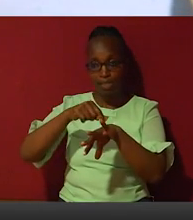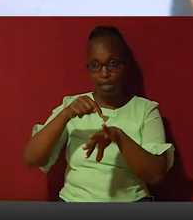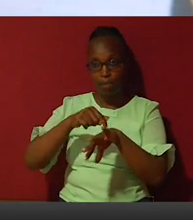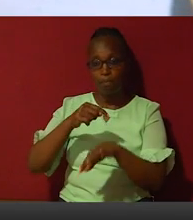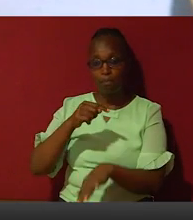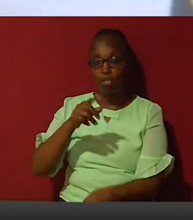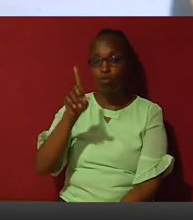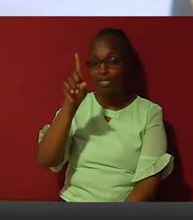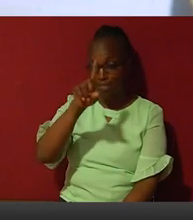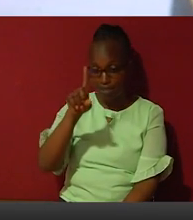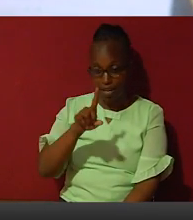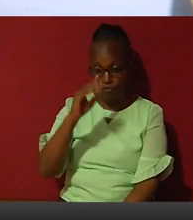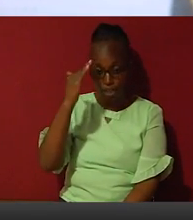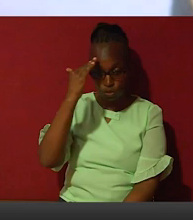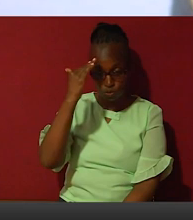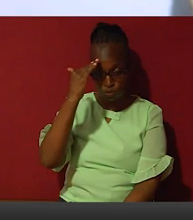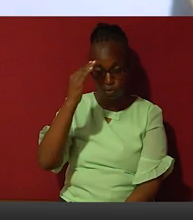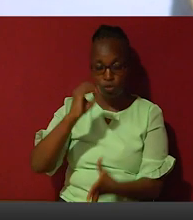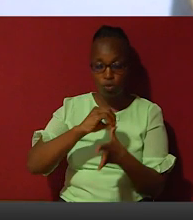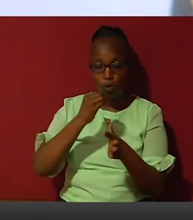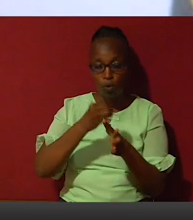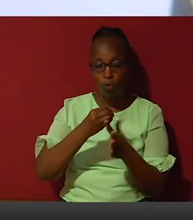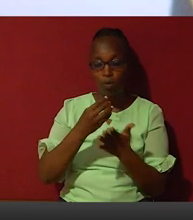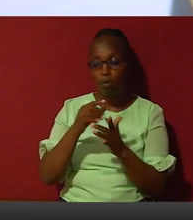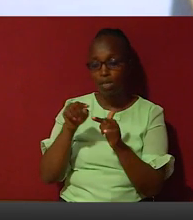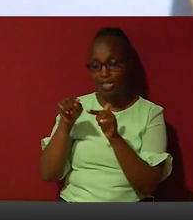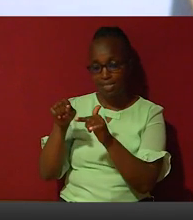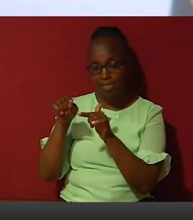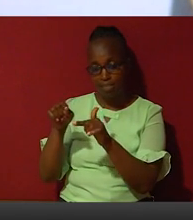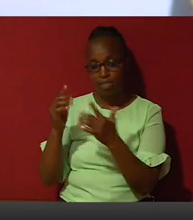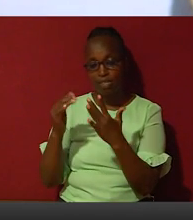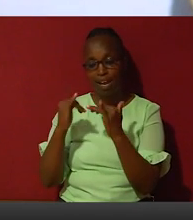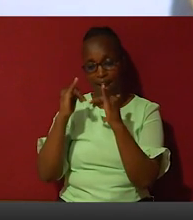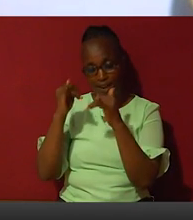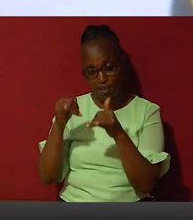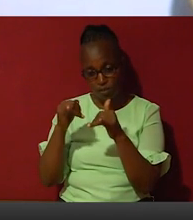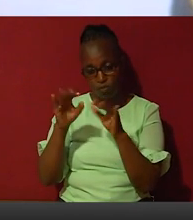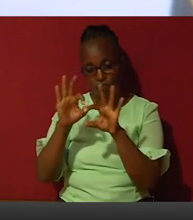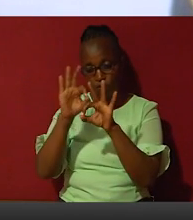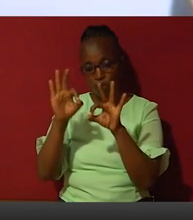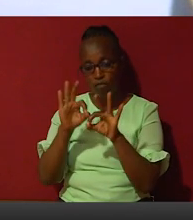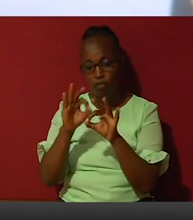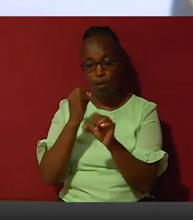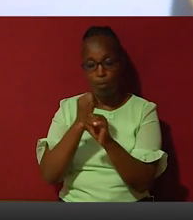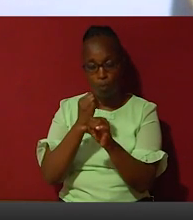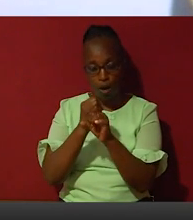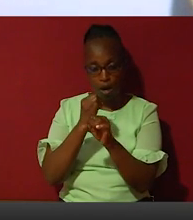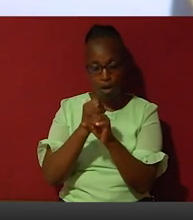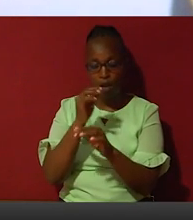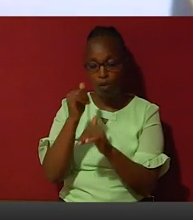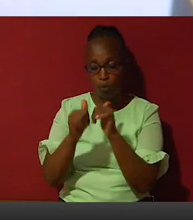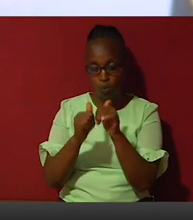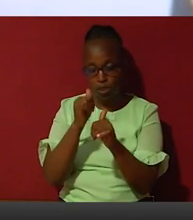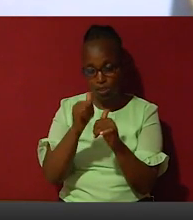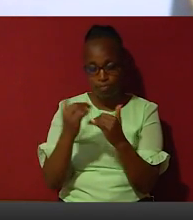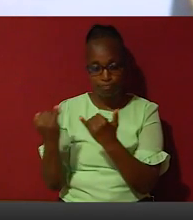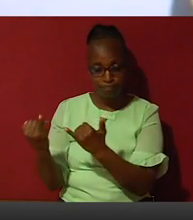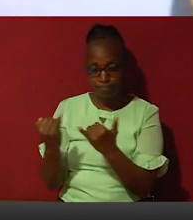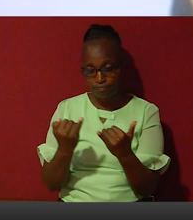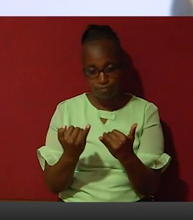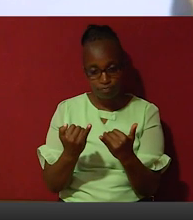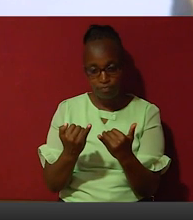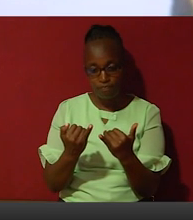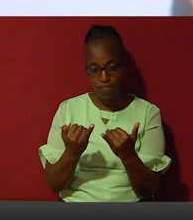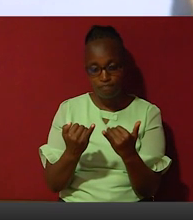was not known, or was it a new framework that was